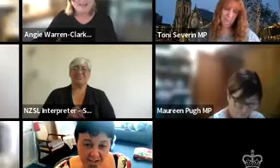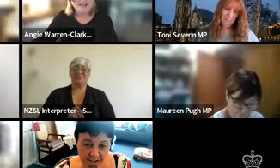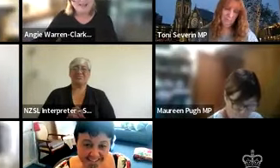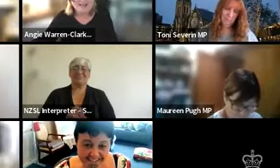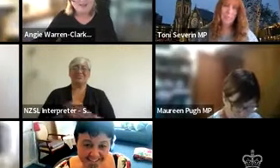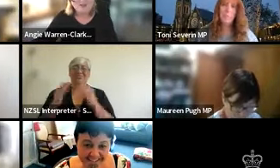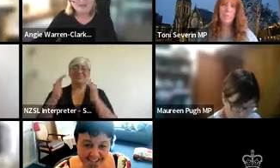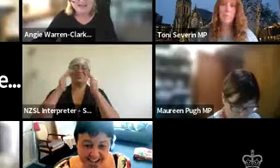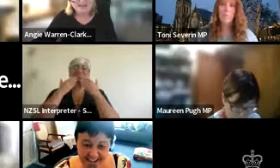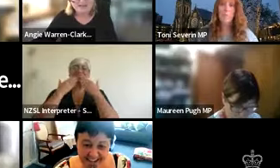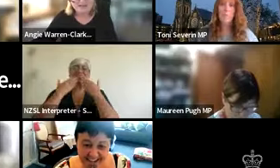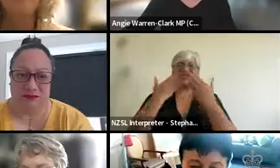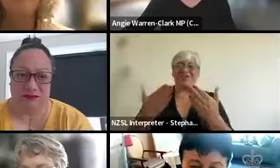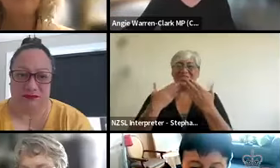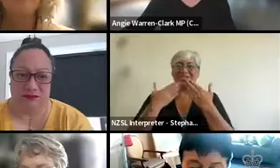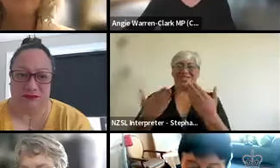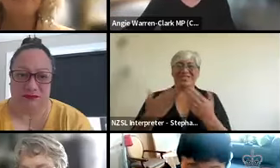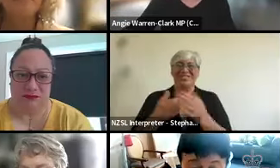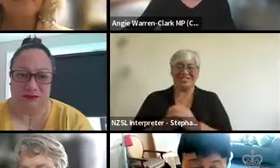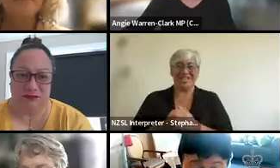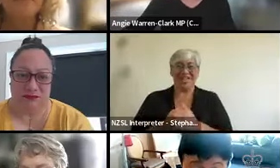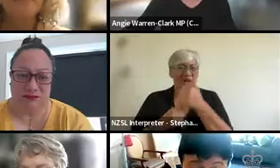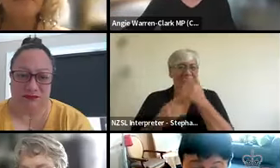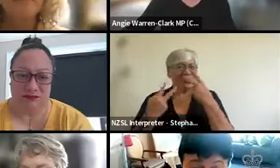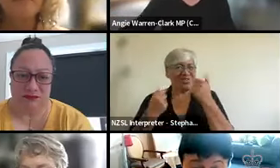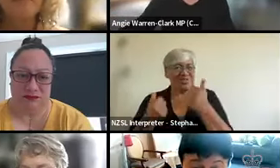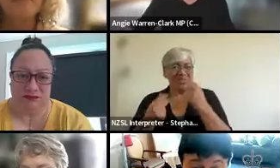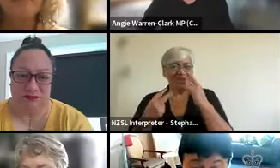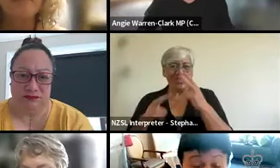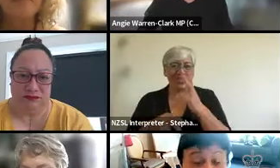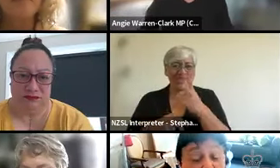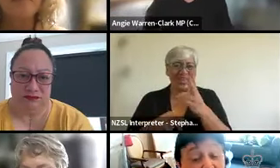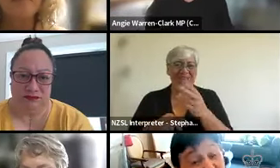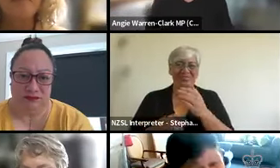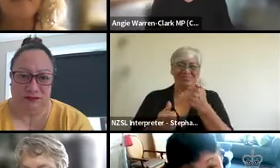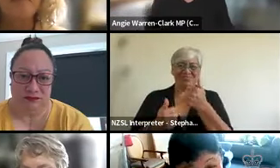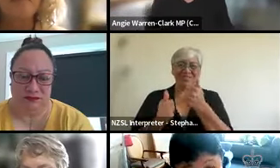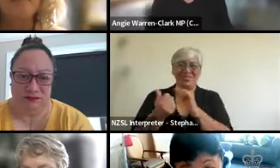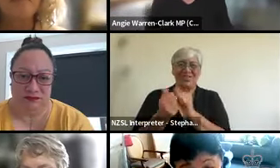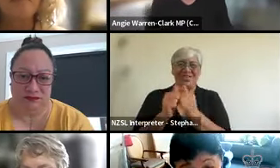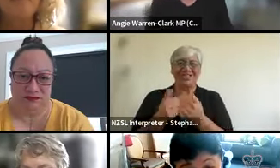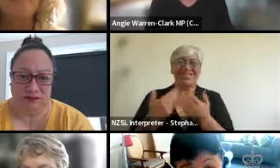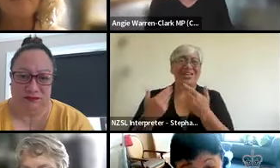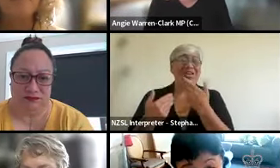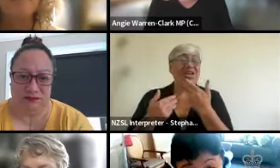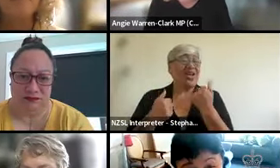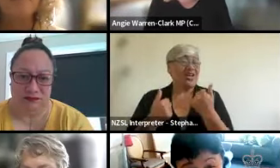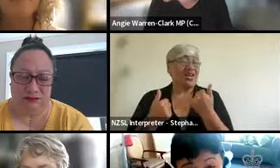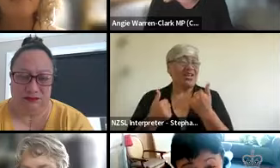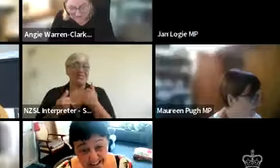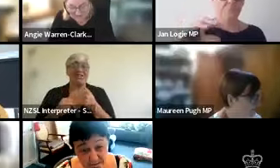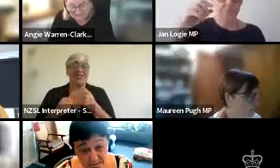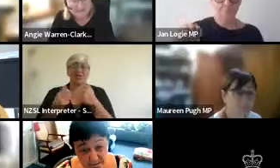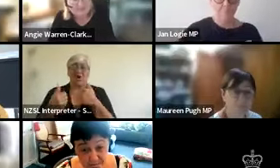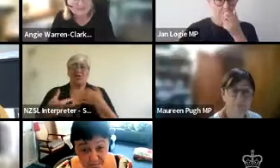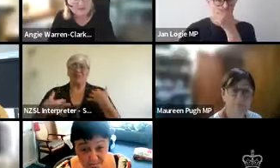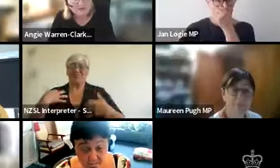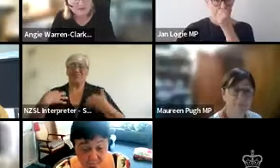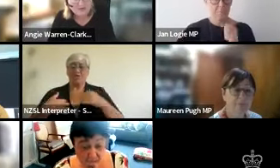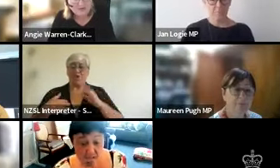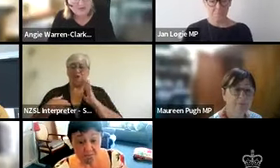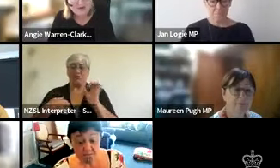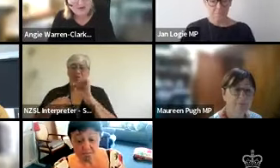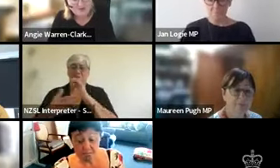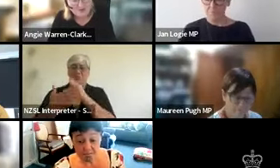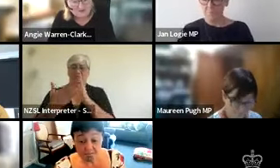Kia ora. Kia ora, Adriana. Good to see you again, my friend. Looking forward to hearing from you. We have 10 minutes